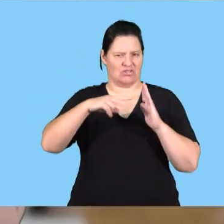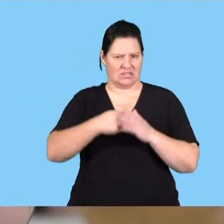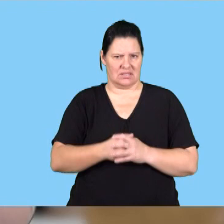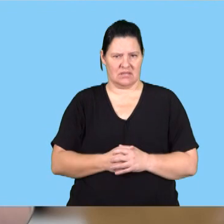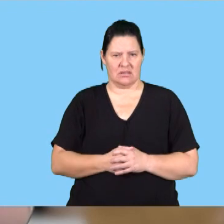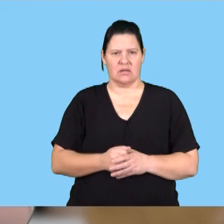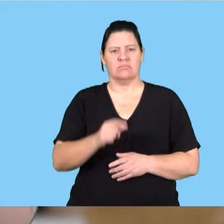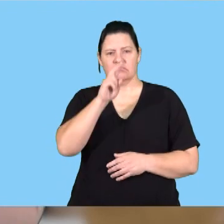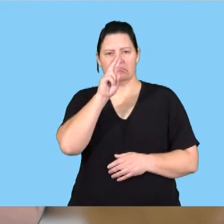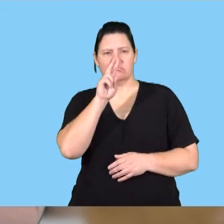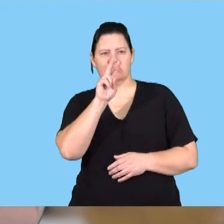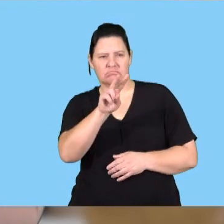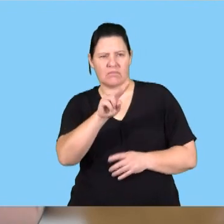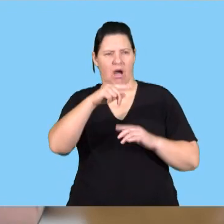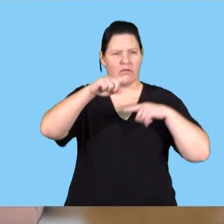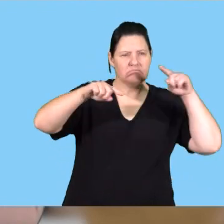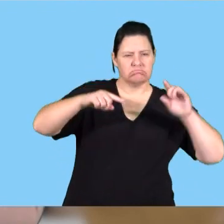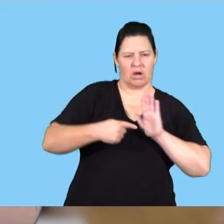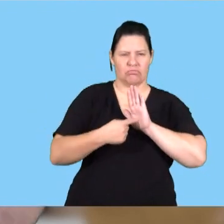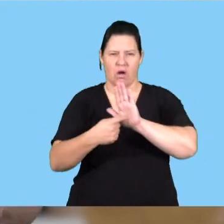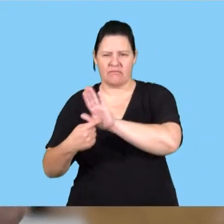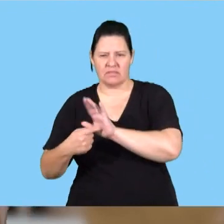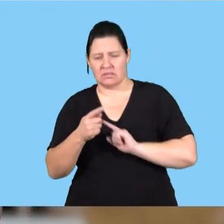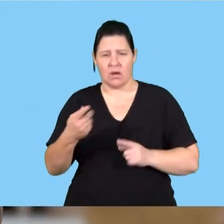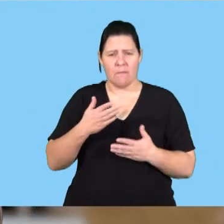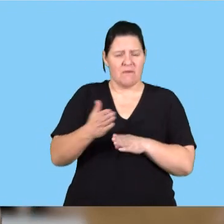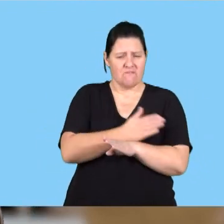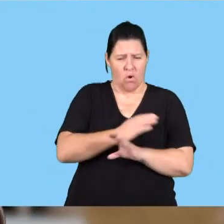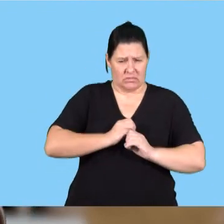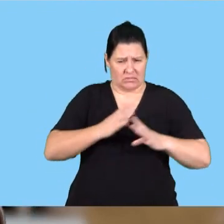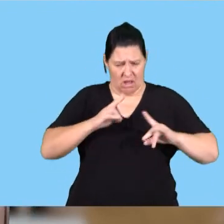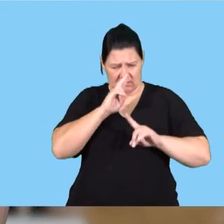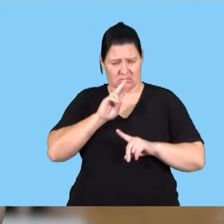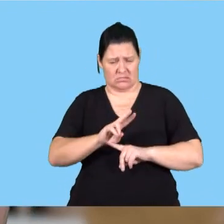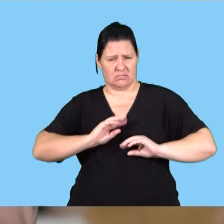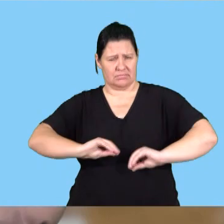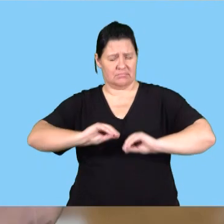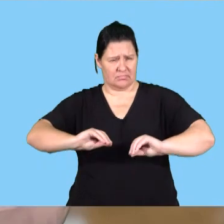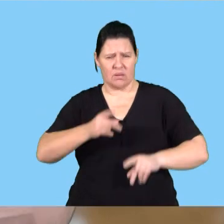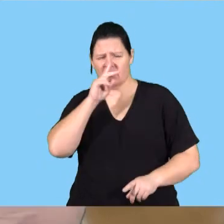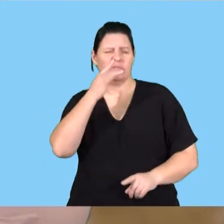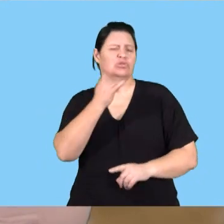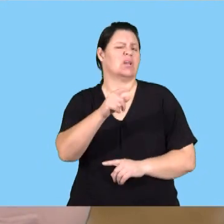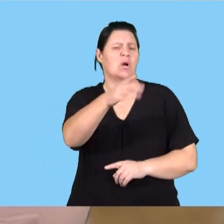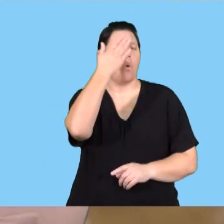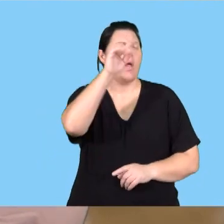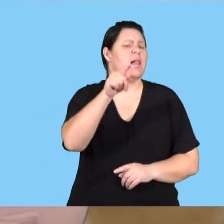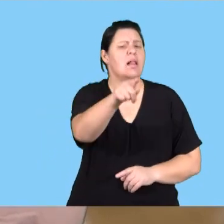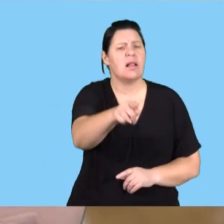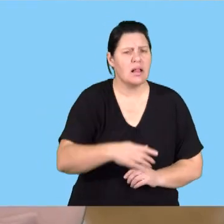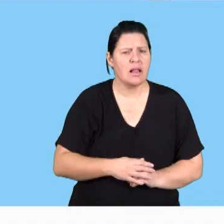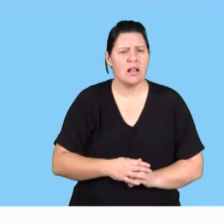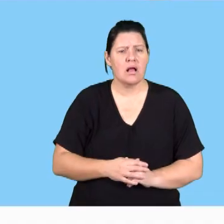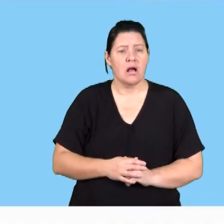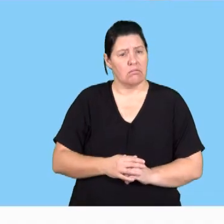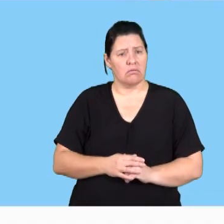on quartiles and box and whisker graphs. Now, before I start with the lesson, I want to quickly check something with you. Did you know